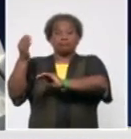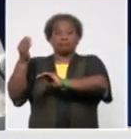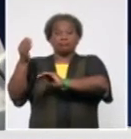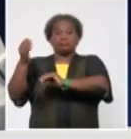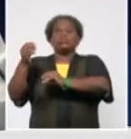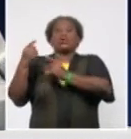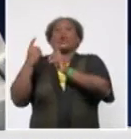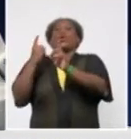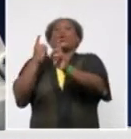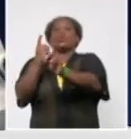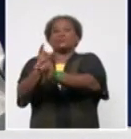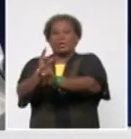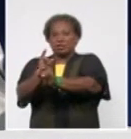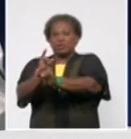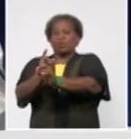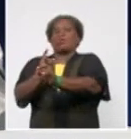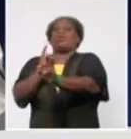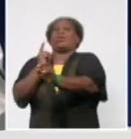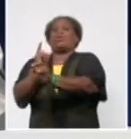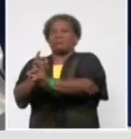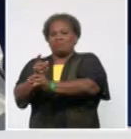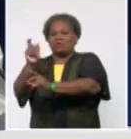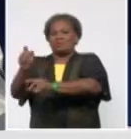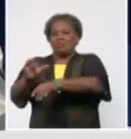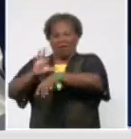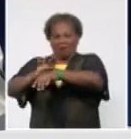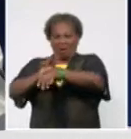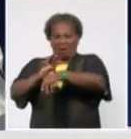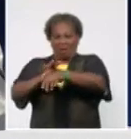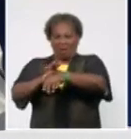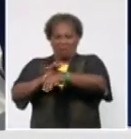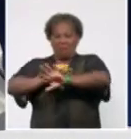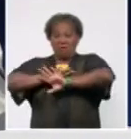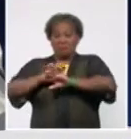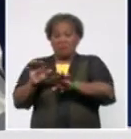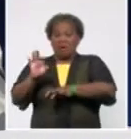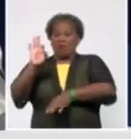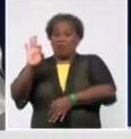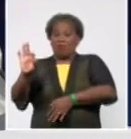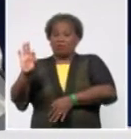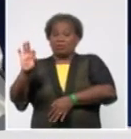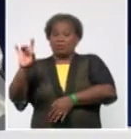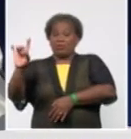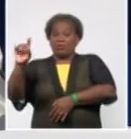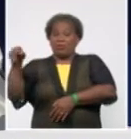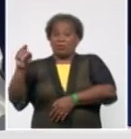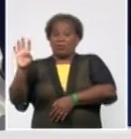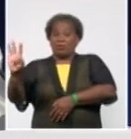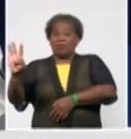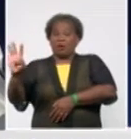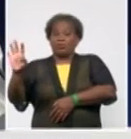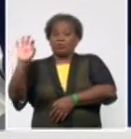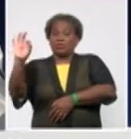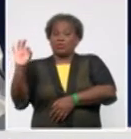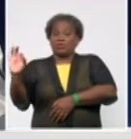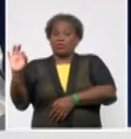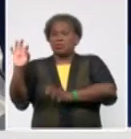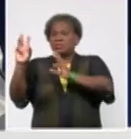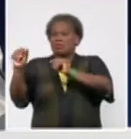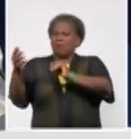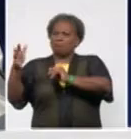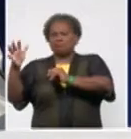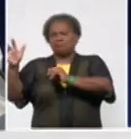the 88.7% of all cases confirmed yesterday, were asymptomatic at the moment of the test. And